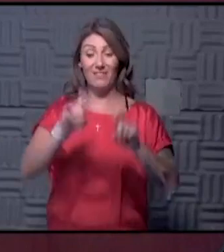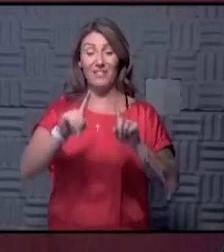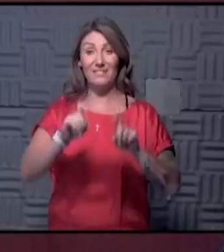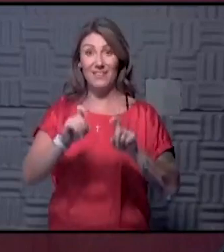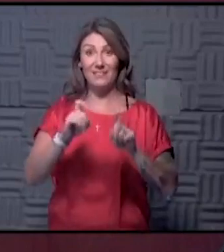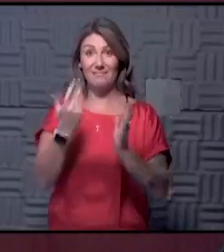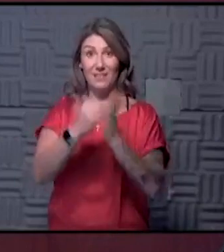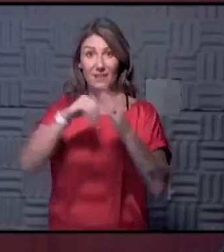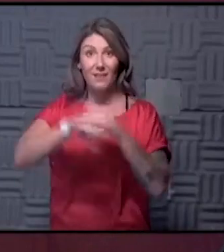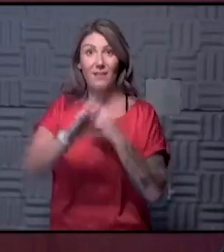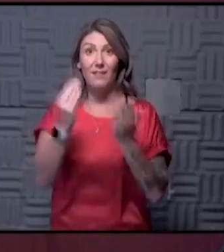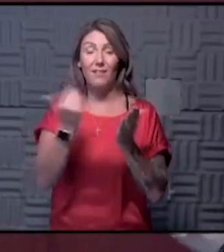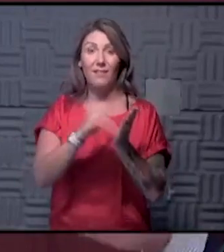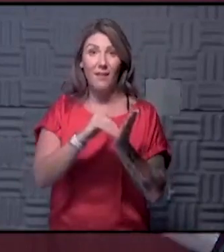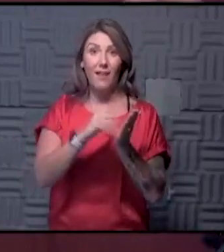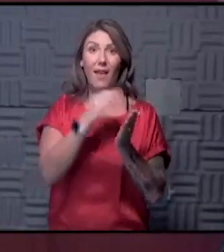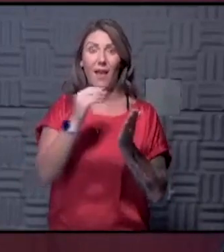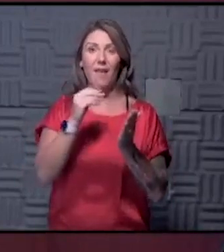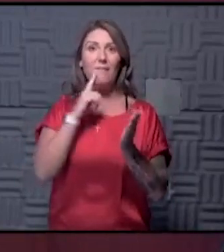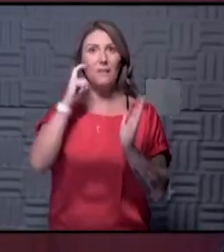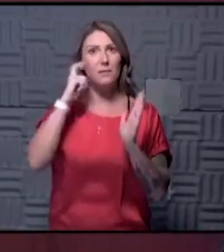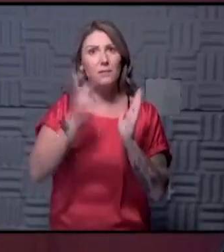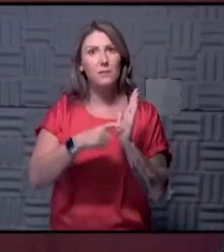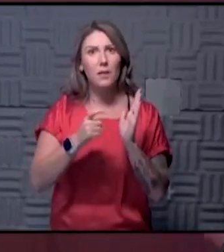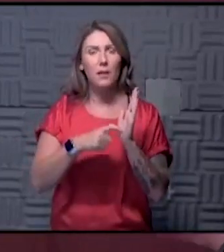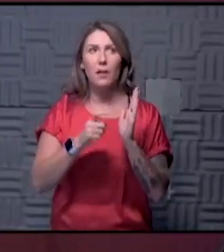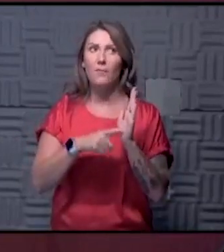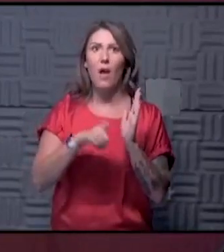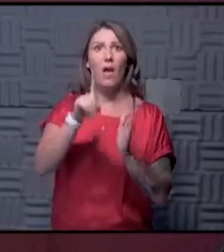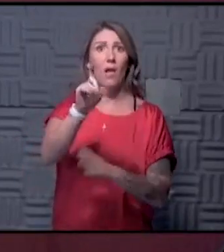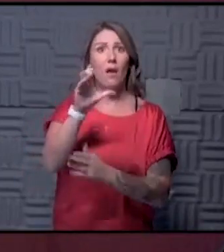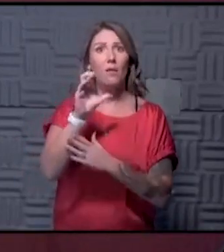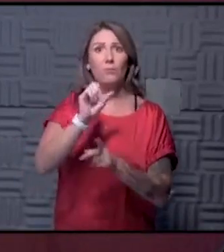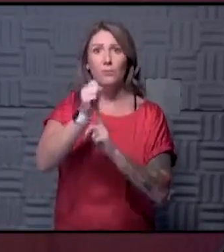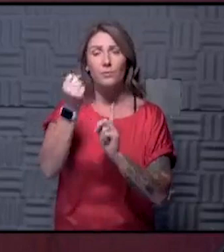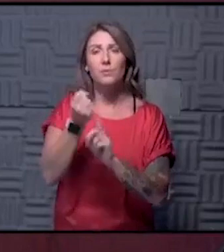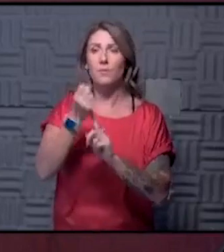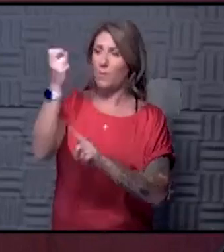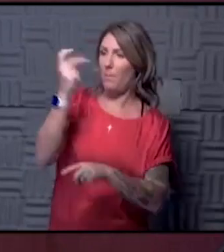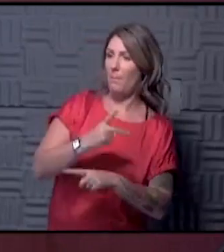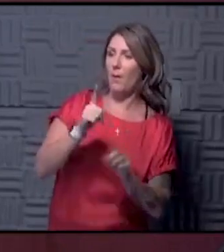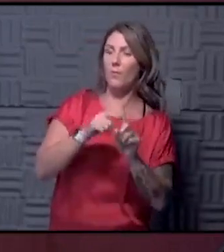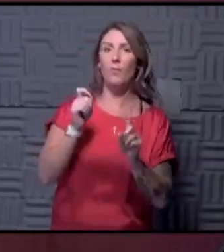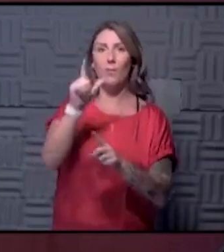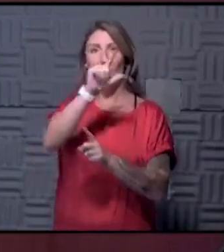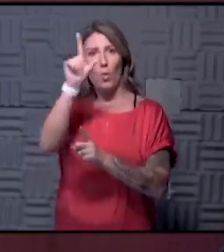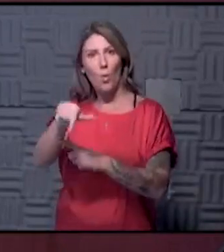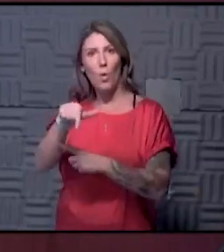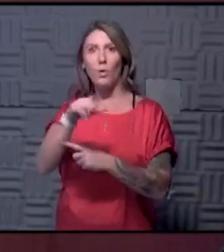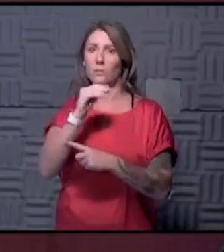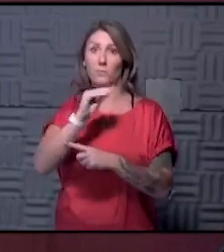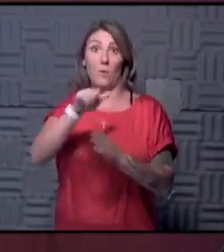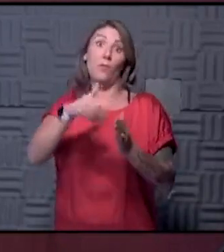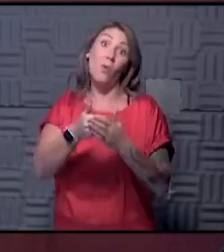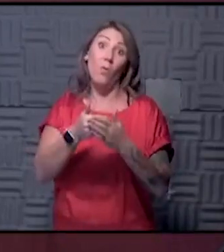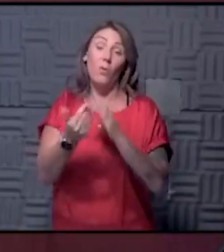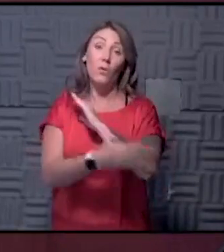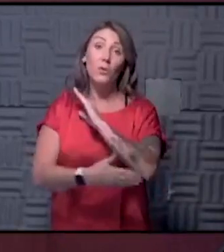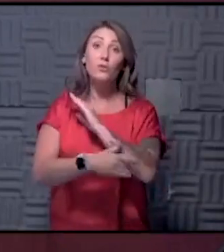really hundreds of cases of folks who are coming back to campus, coming back to Lawrence from elsewhere, all across the country,